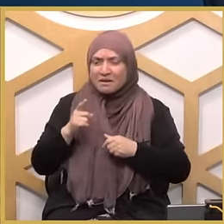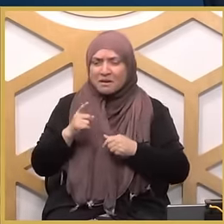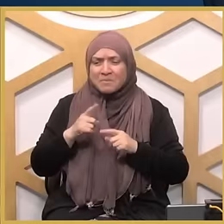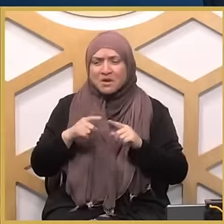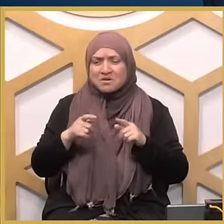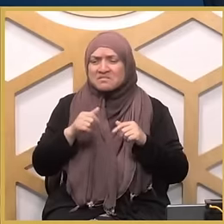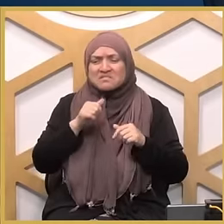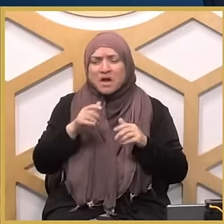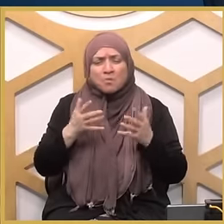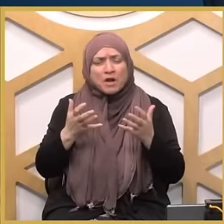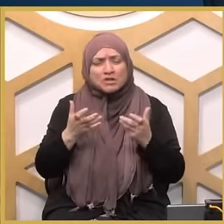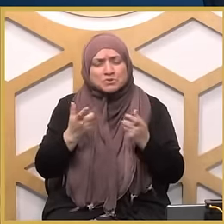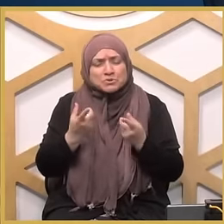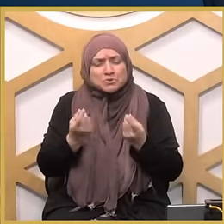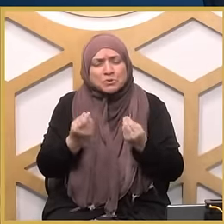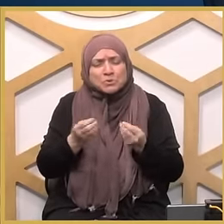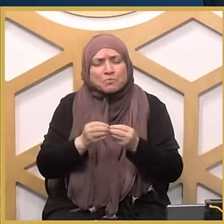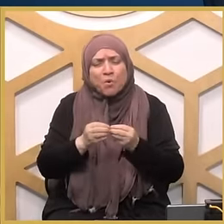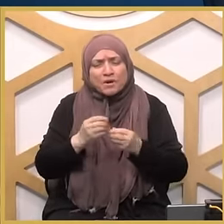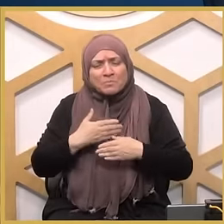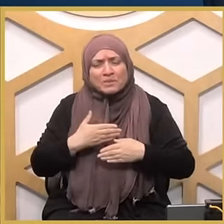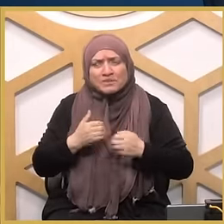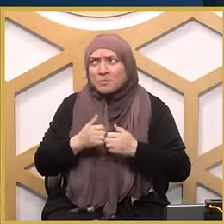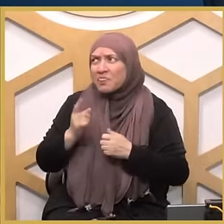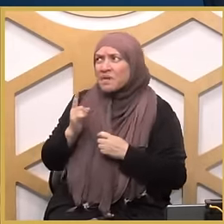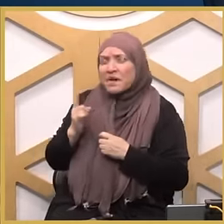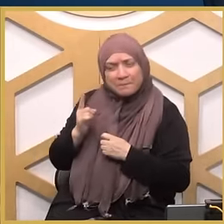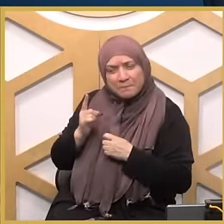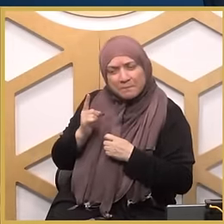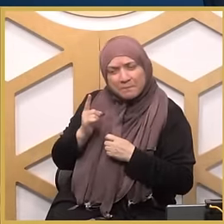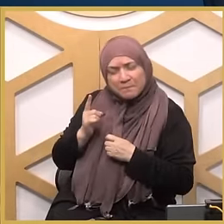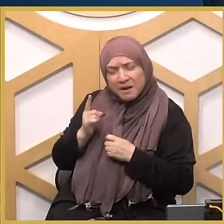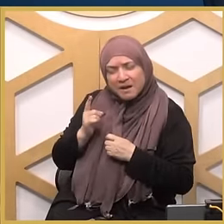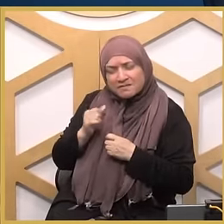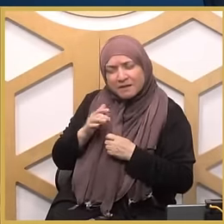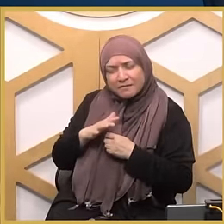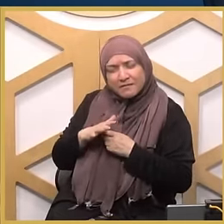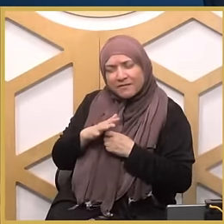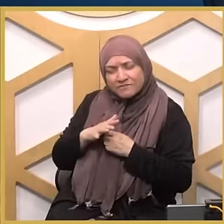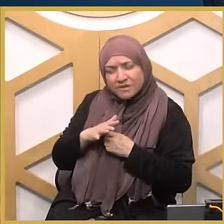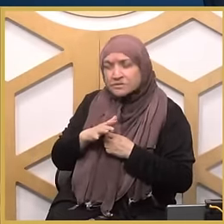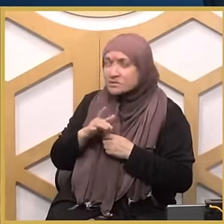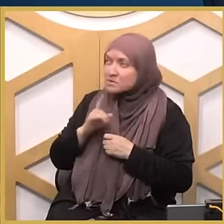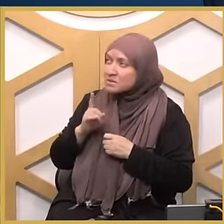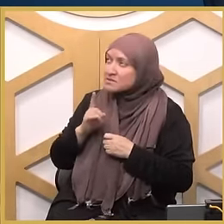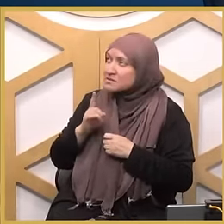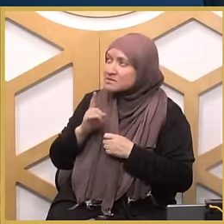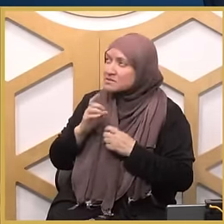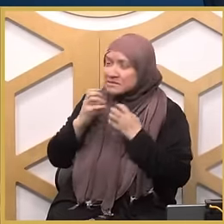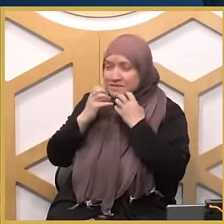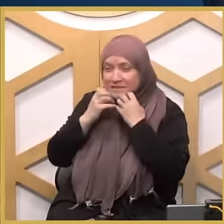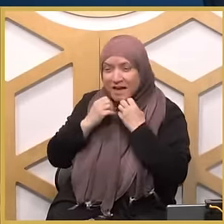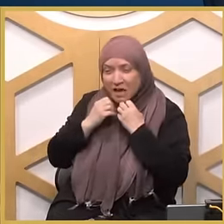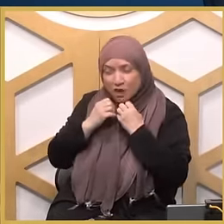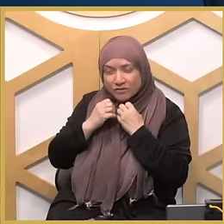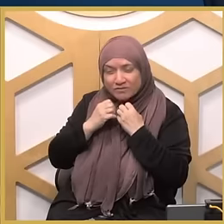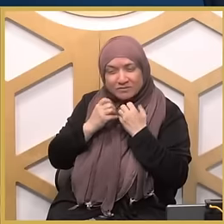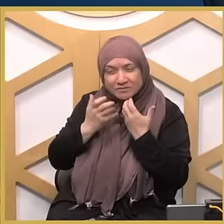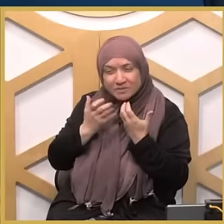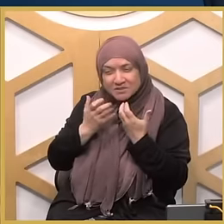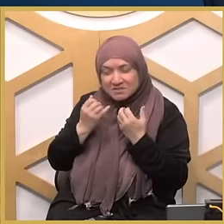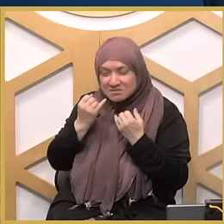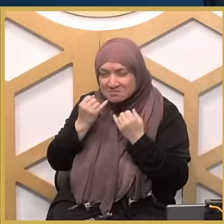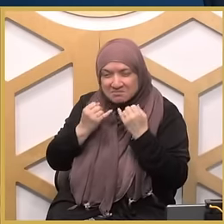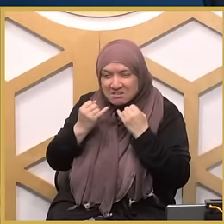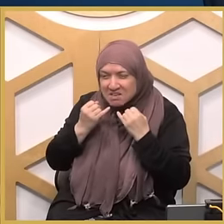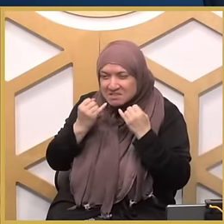their obsession with fulfilling that desire, that particular sin, is taking over their mind, their heart, their way of thinking at all.